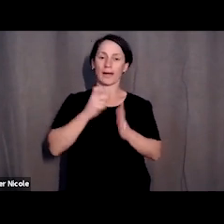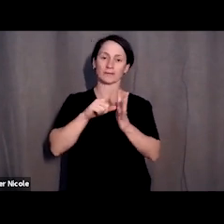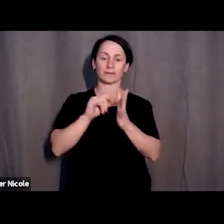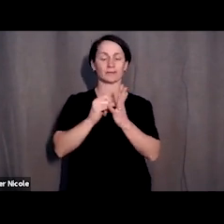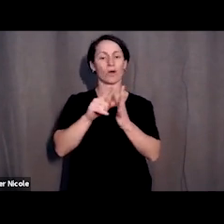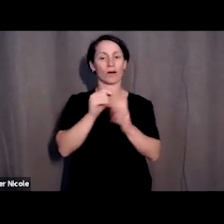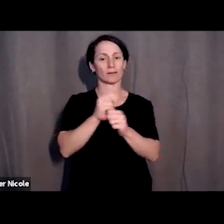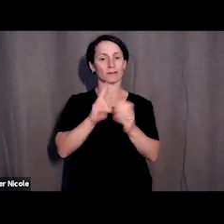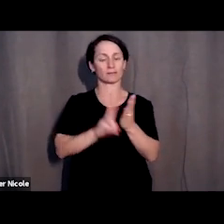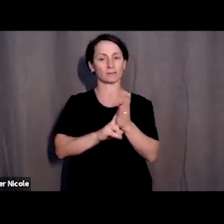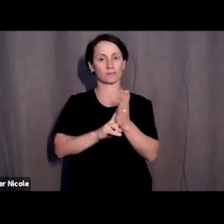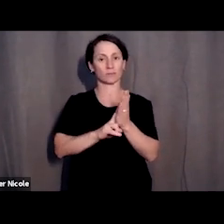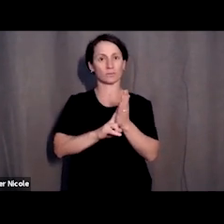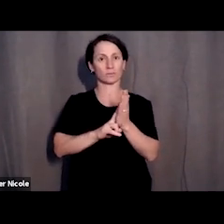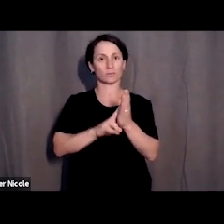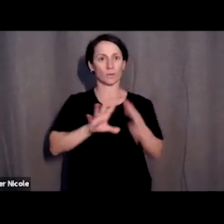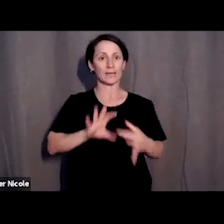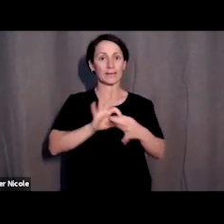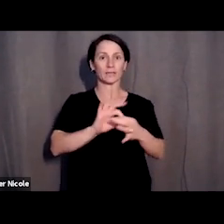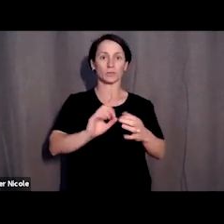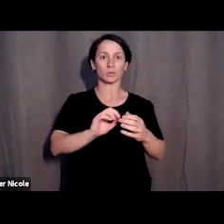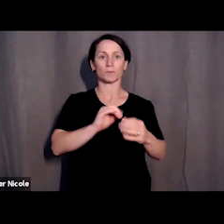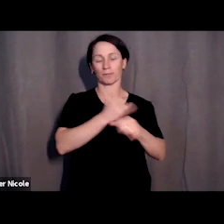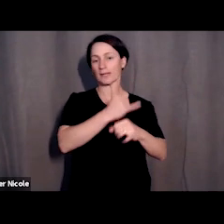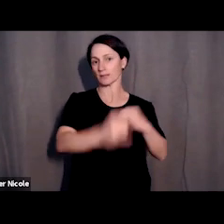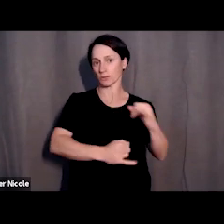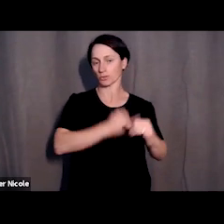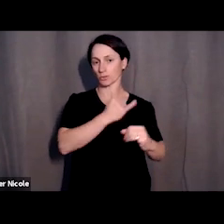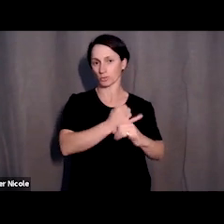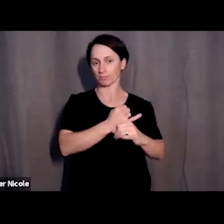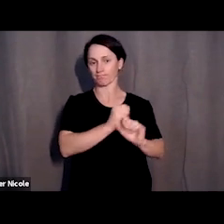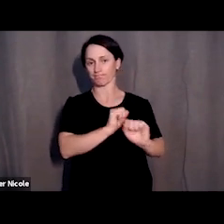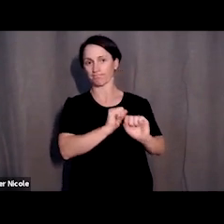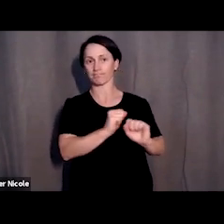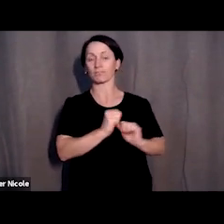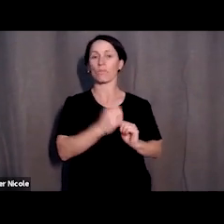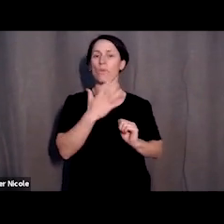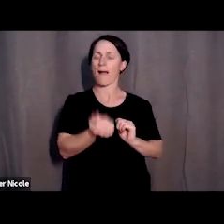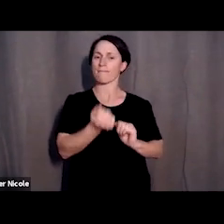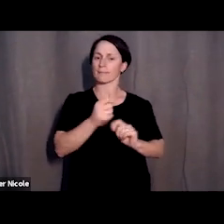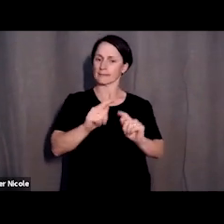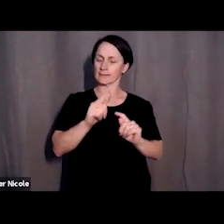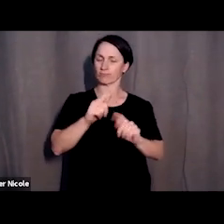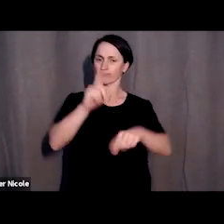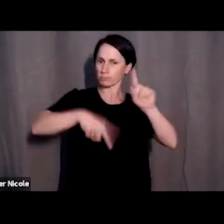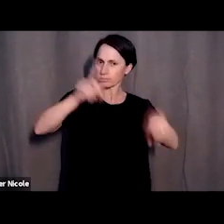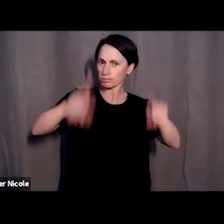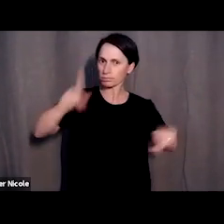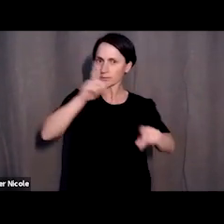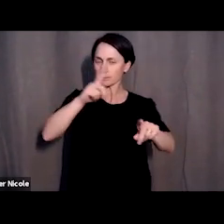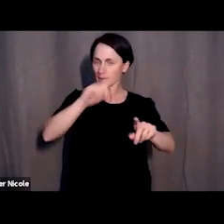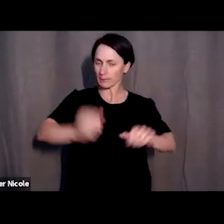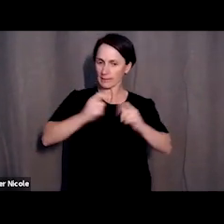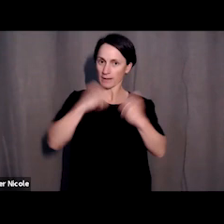designed around the guidelines of the Institute. So we had a multidisciplinary team. So on our team, we had